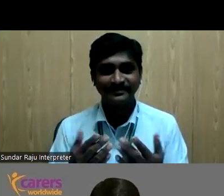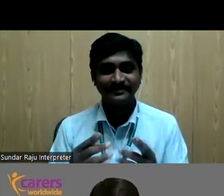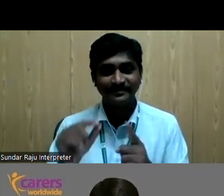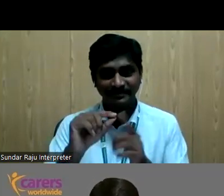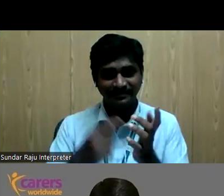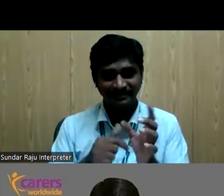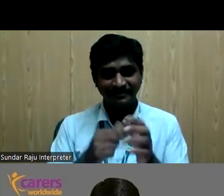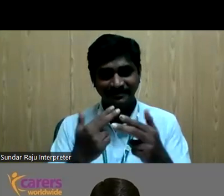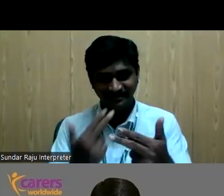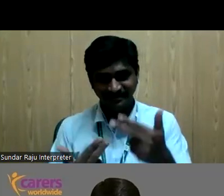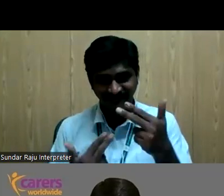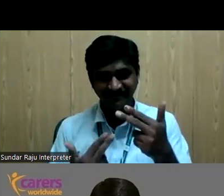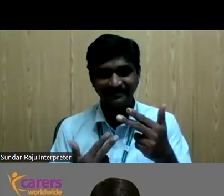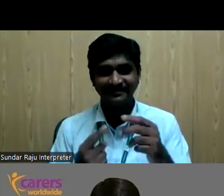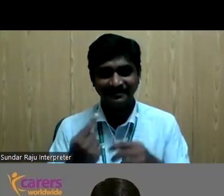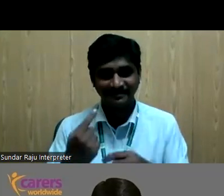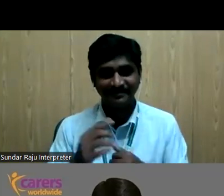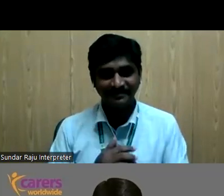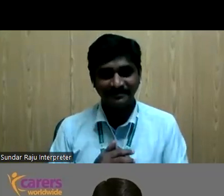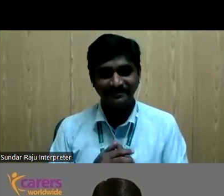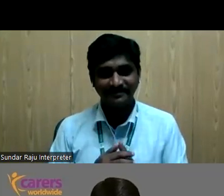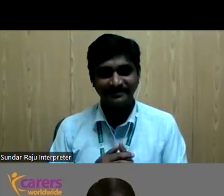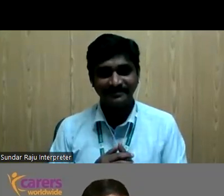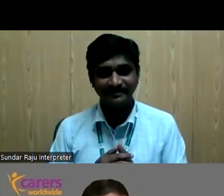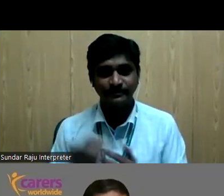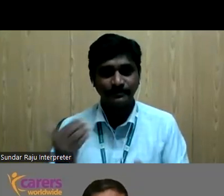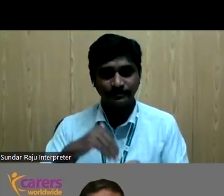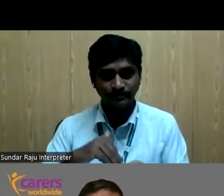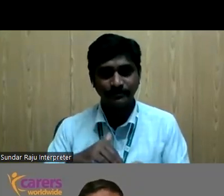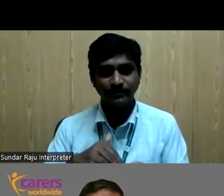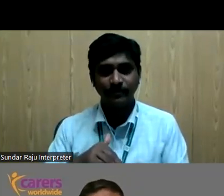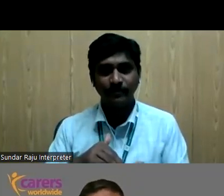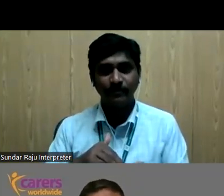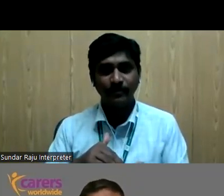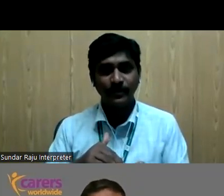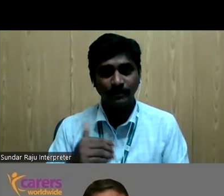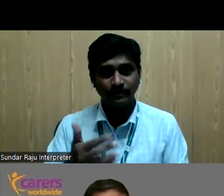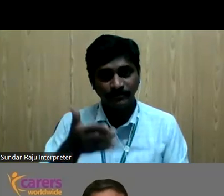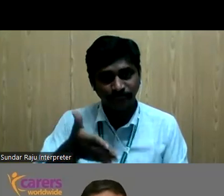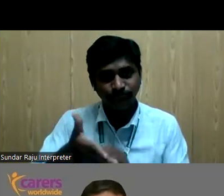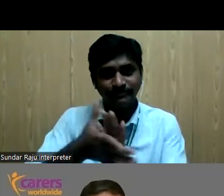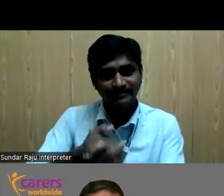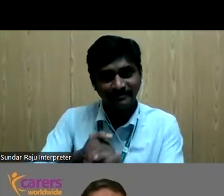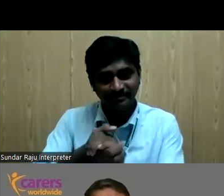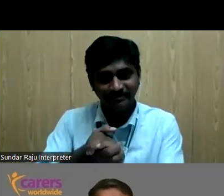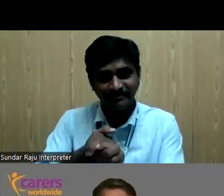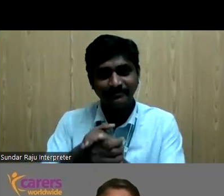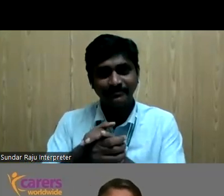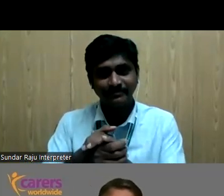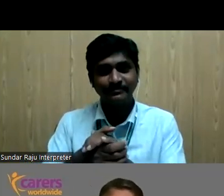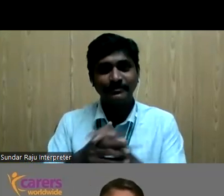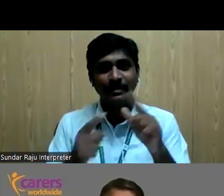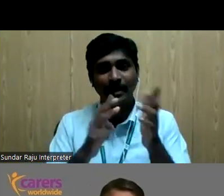and first of all, I congratulate Tech Mahindra and Nayi Disha